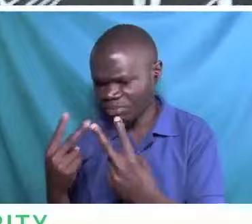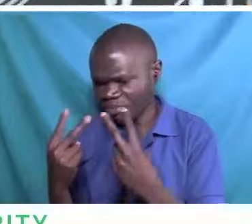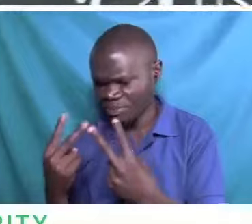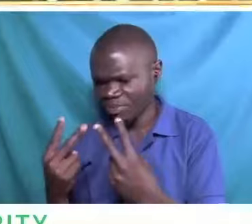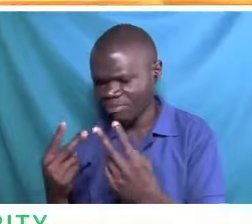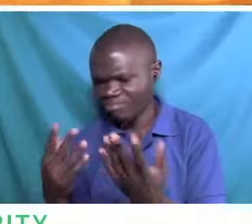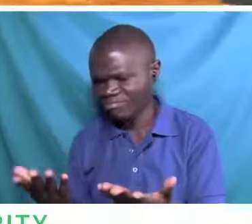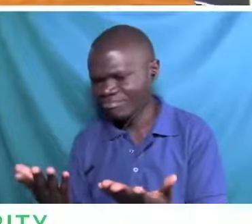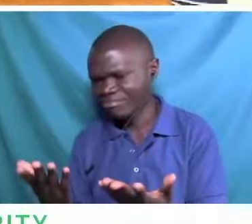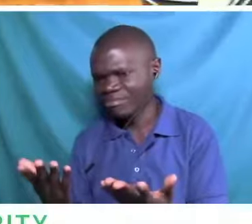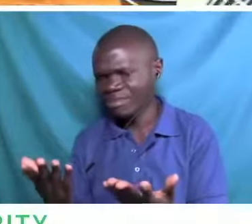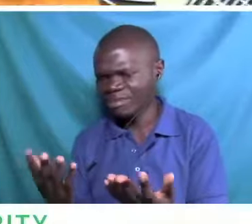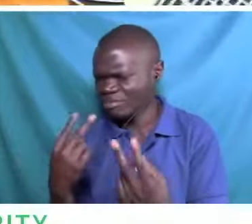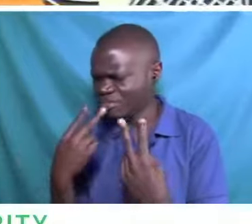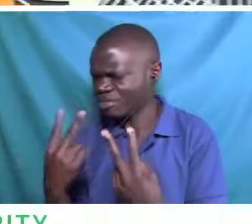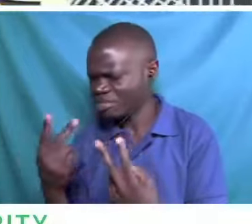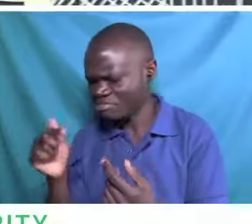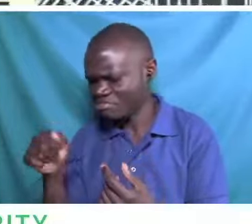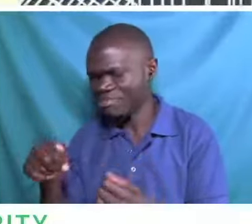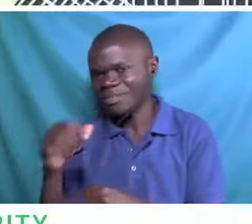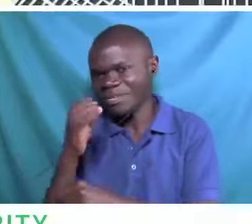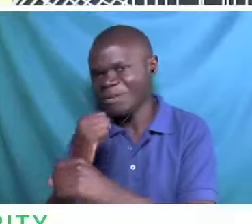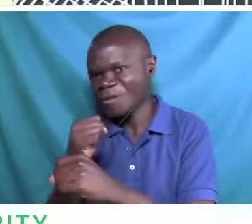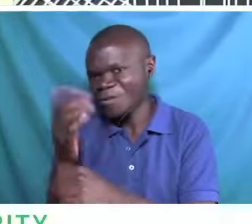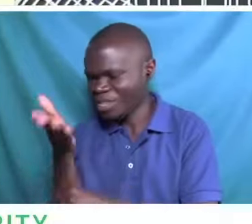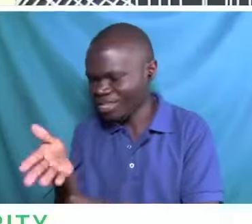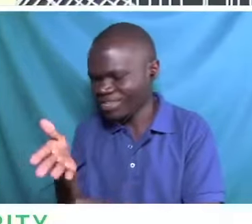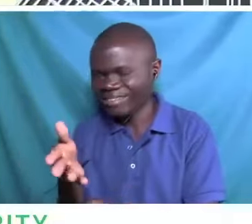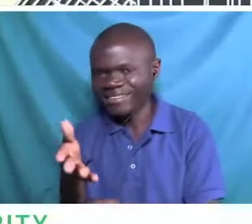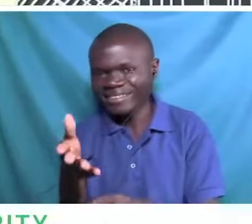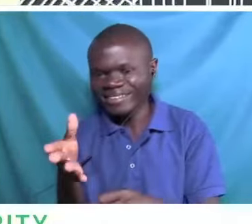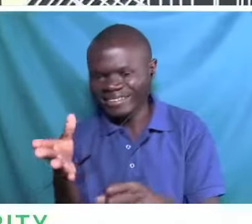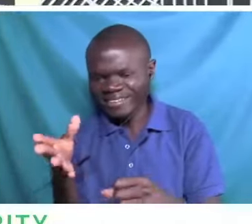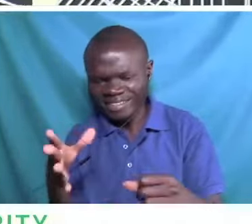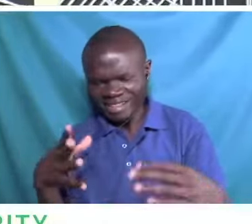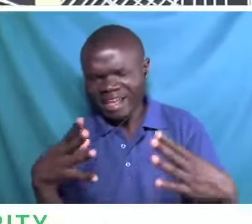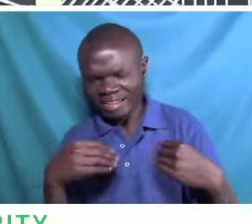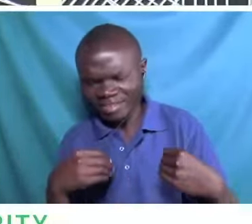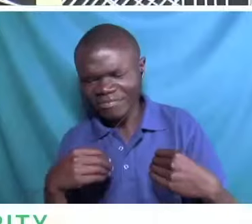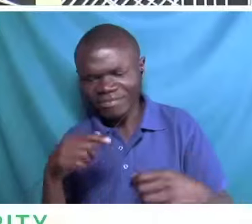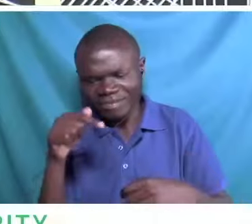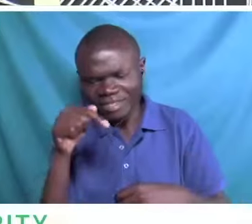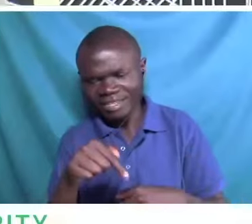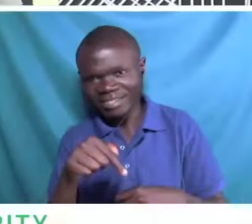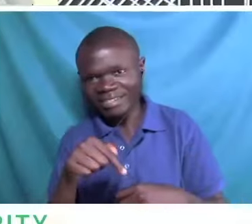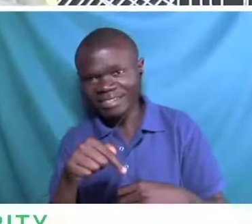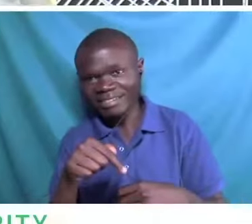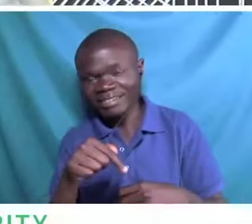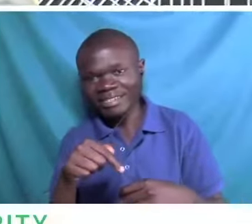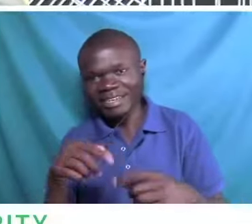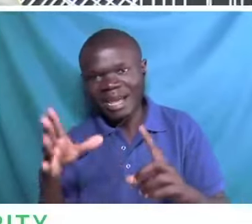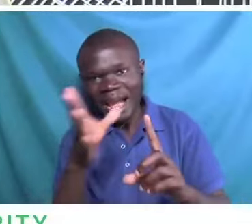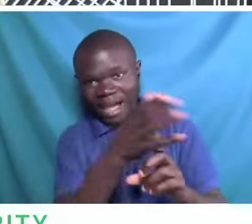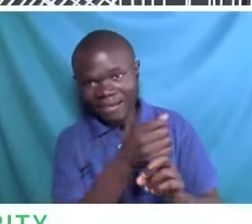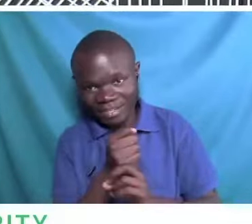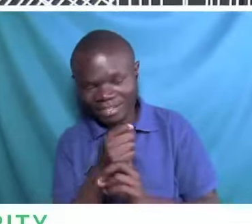Can't you see what I've done? Can't you see my achievements? Can't you see? That is the rhetoric and that is the talk.